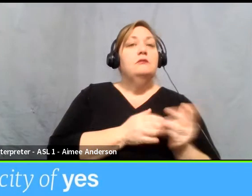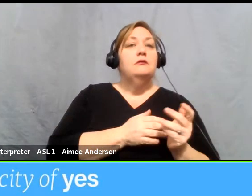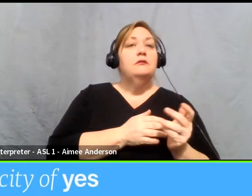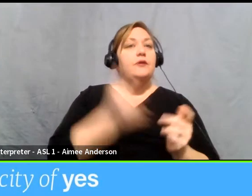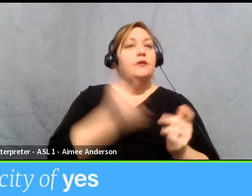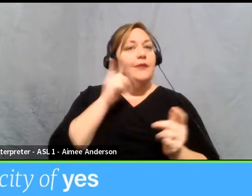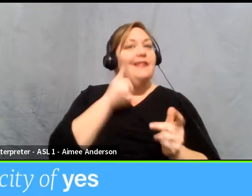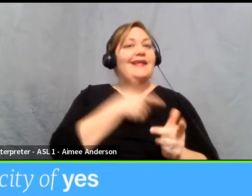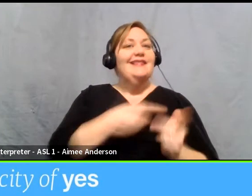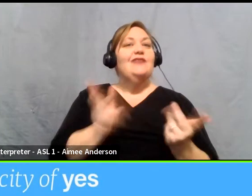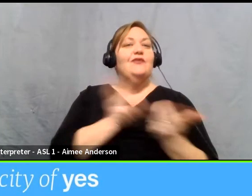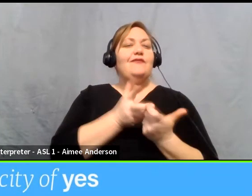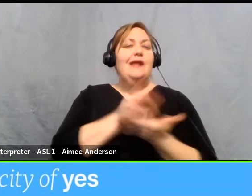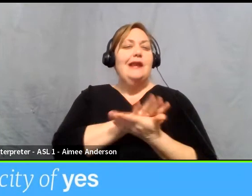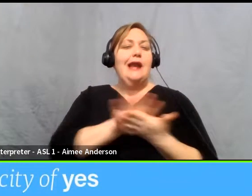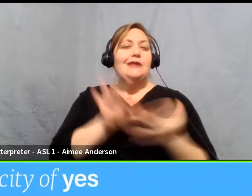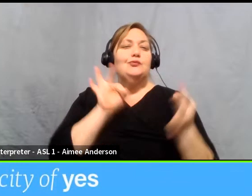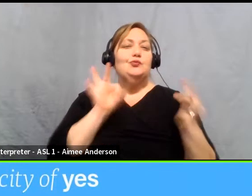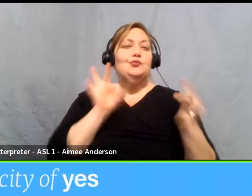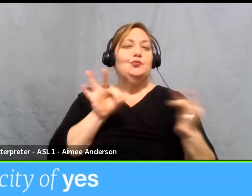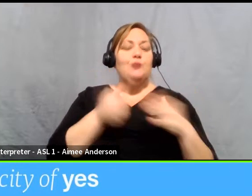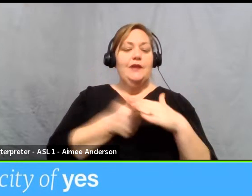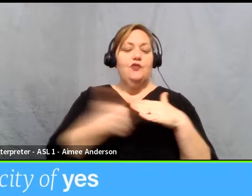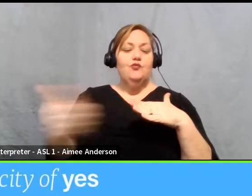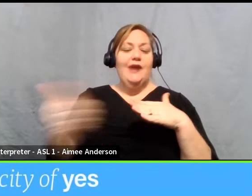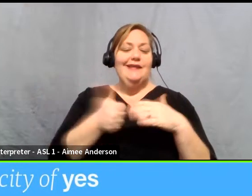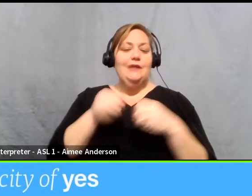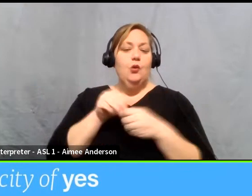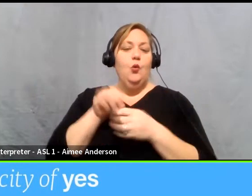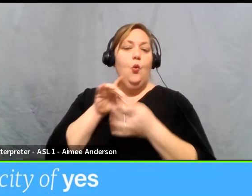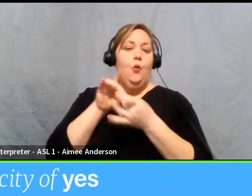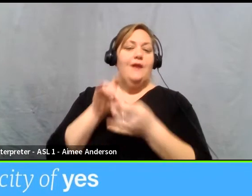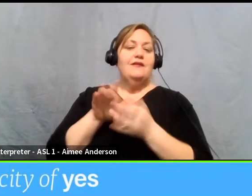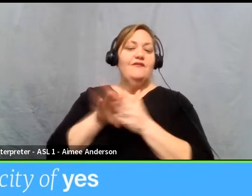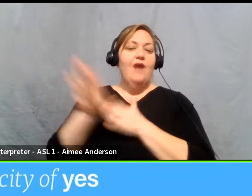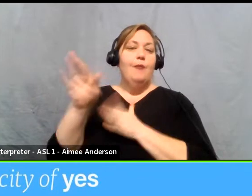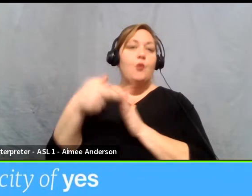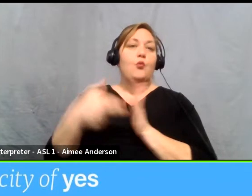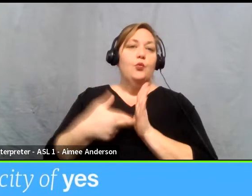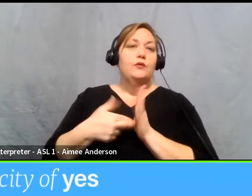think these will fit really nicely with the transit-oriented development rules.